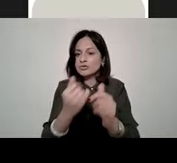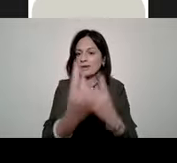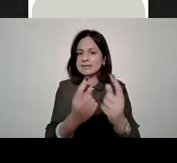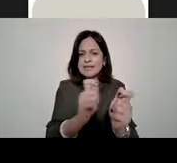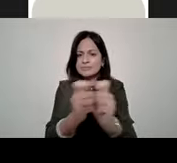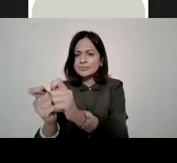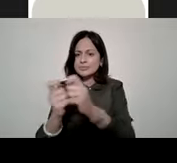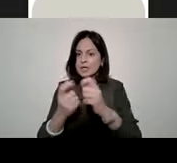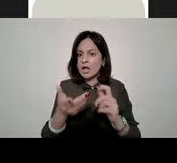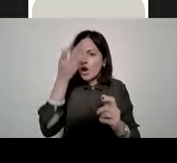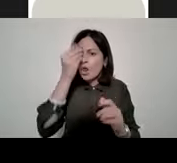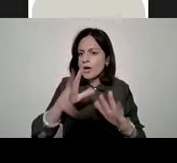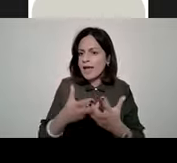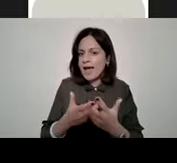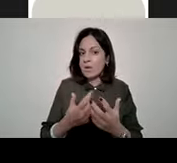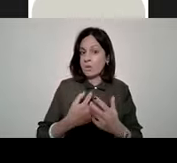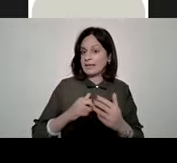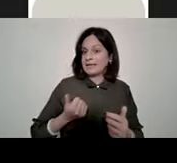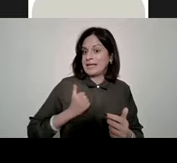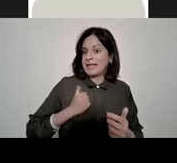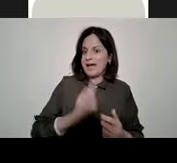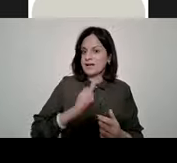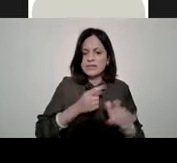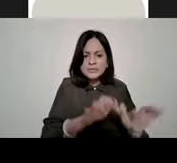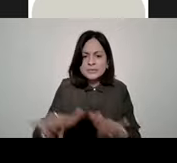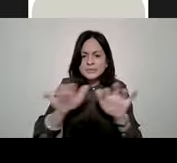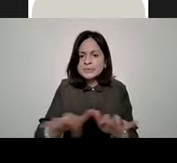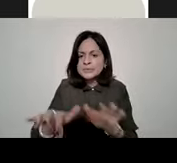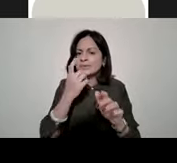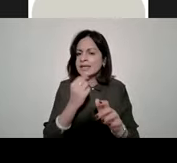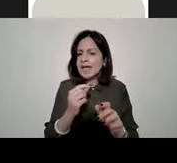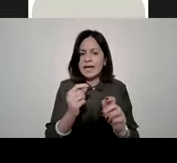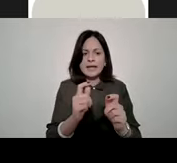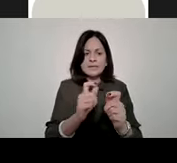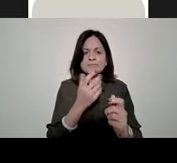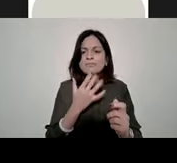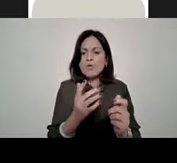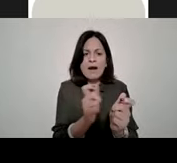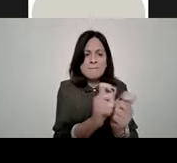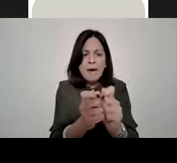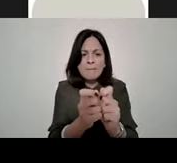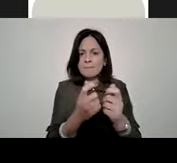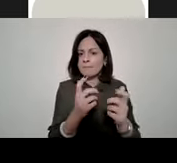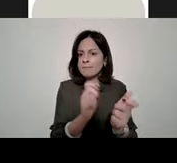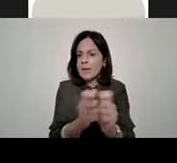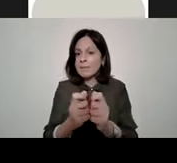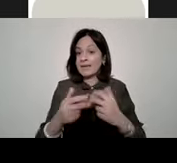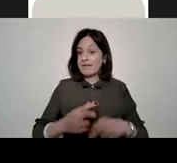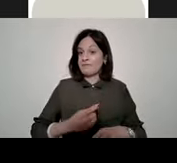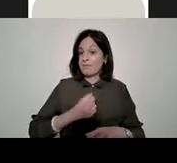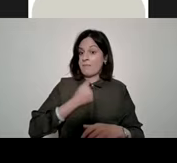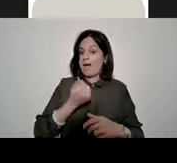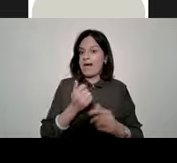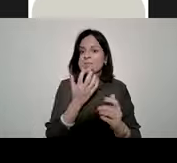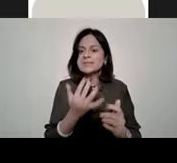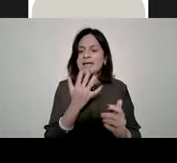and anticipate us. So, you know, you can program in a mistake if you make a mistake, but if it's your mistake, it will keep giving it